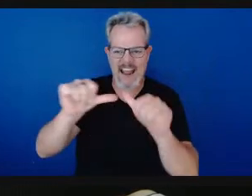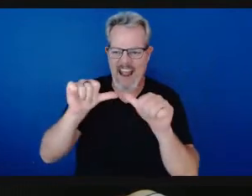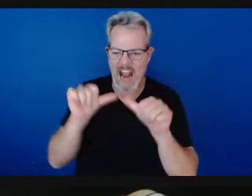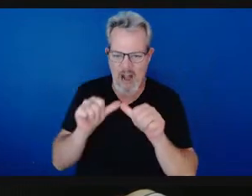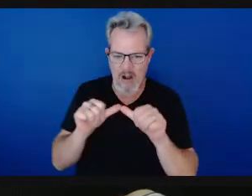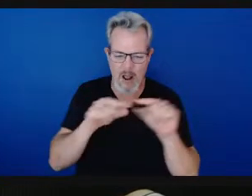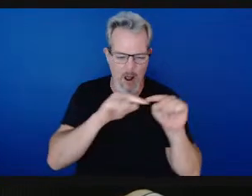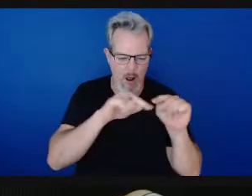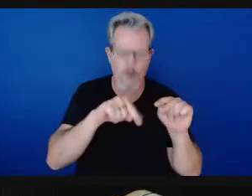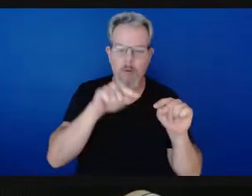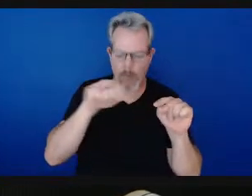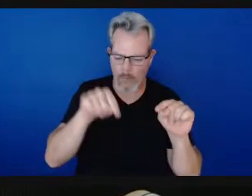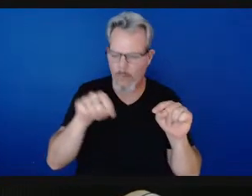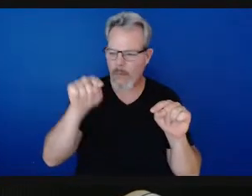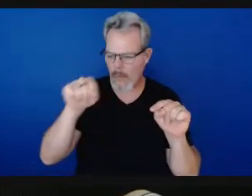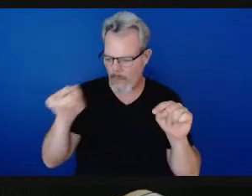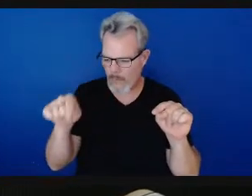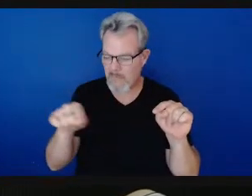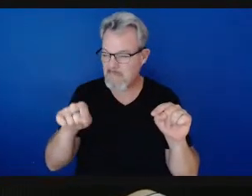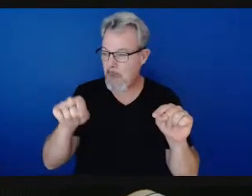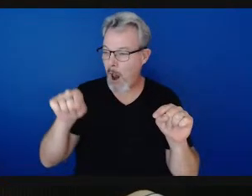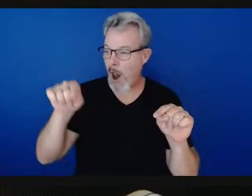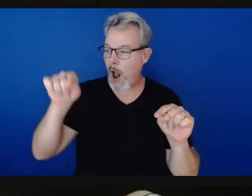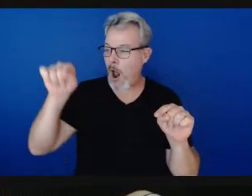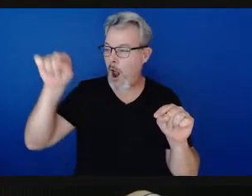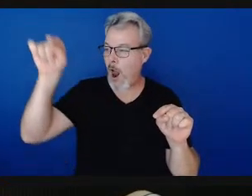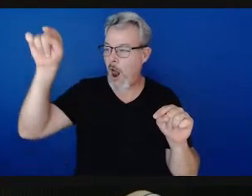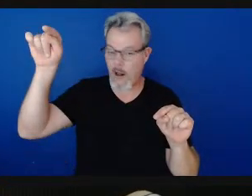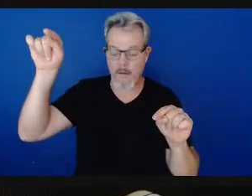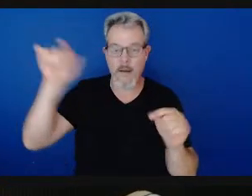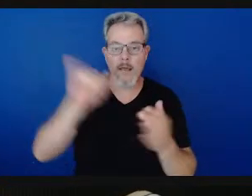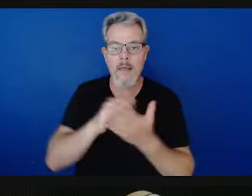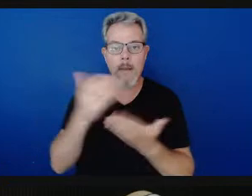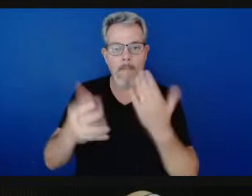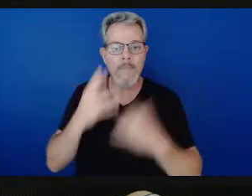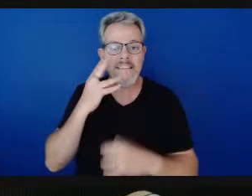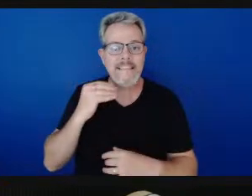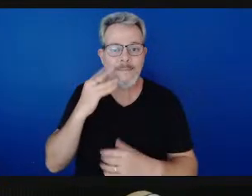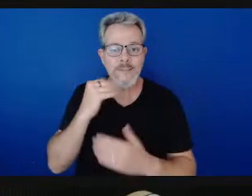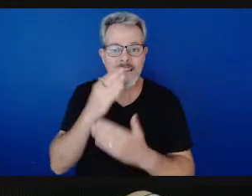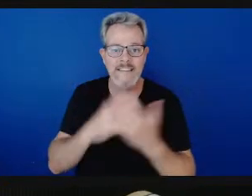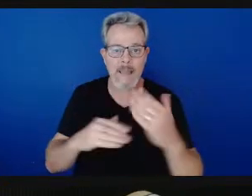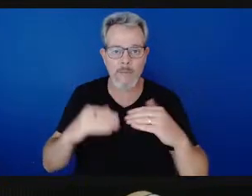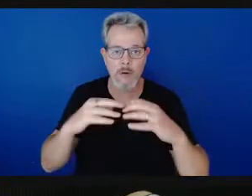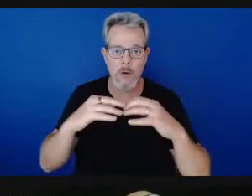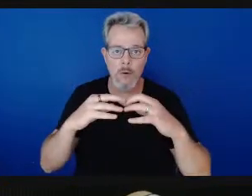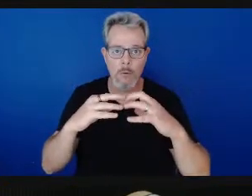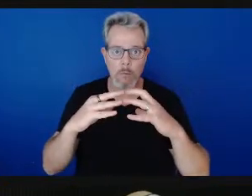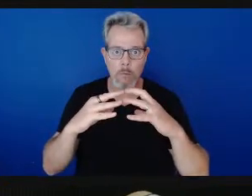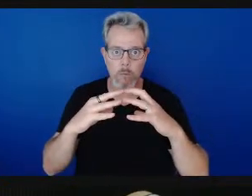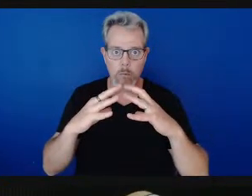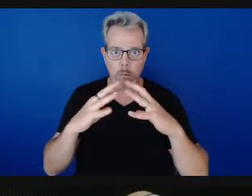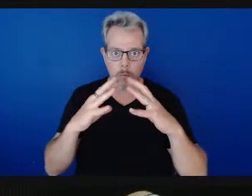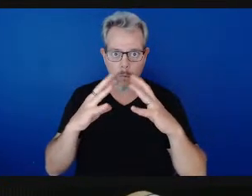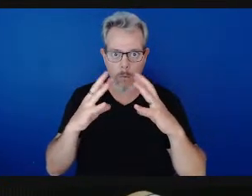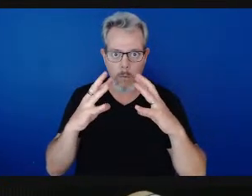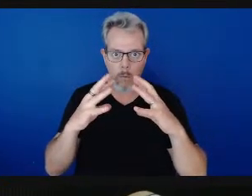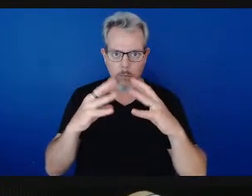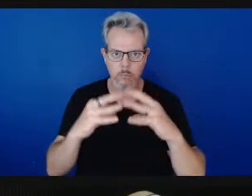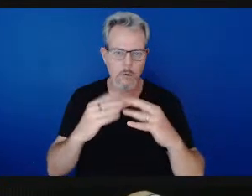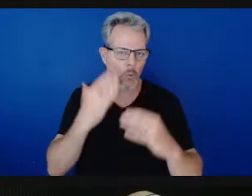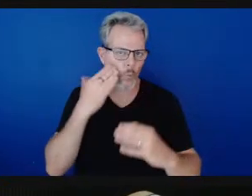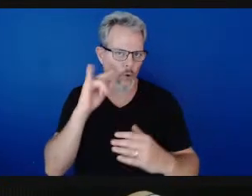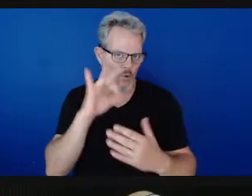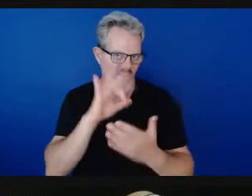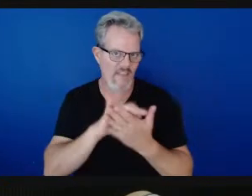lava and perhaps is experiencing rising of the crater floor from below. We don't know that's the case yet,